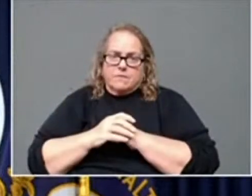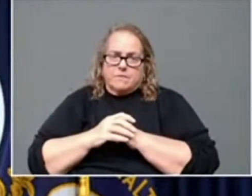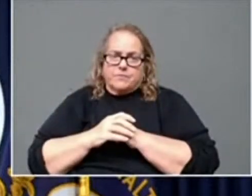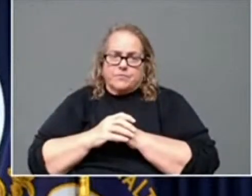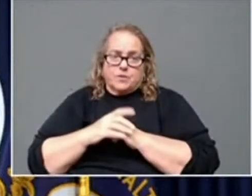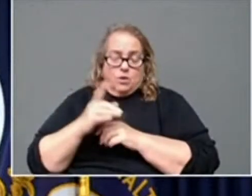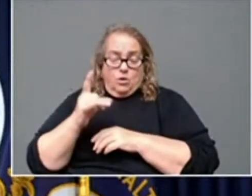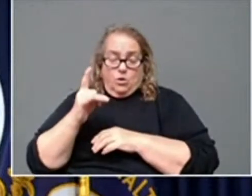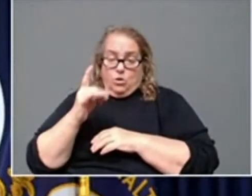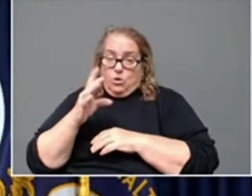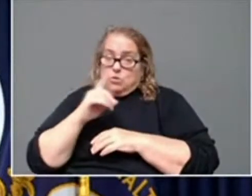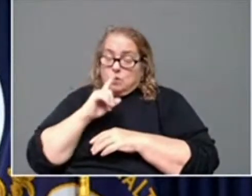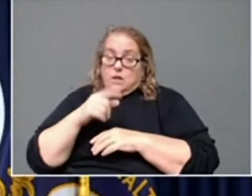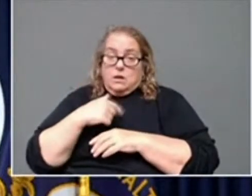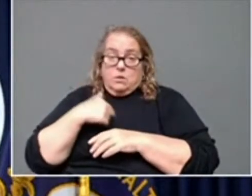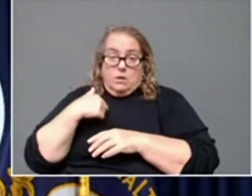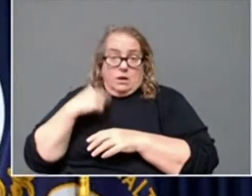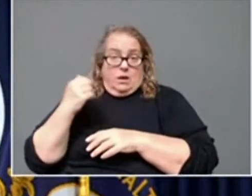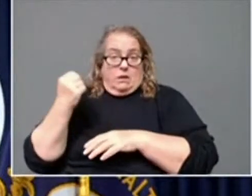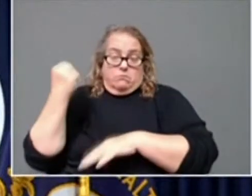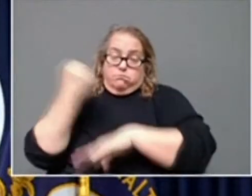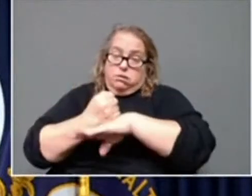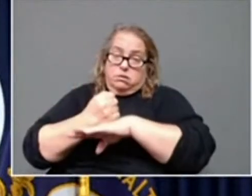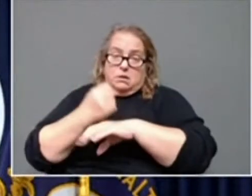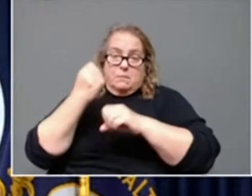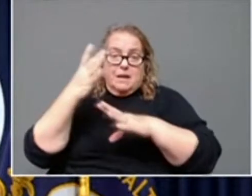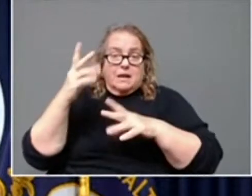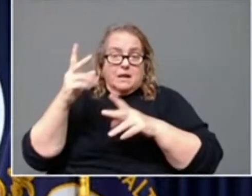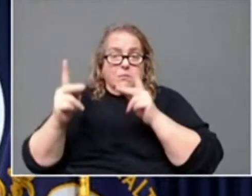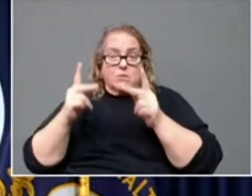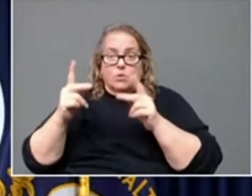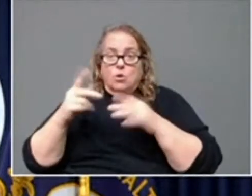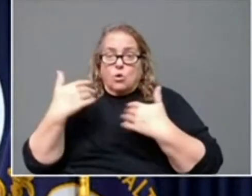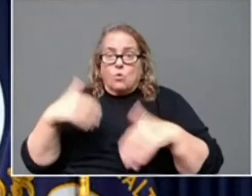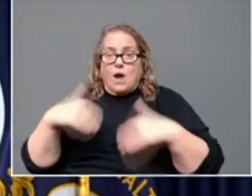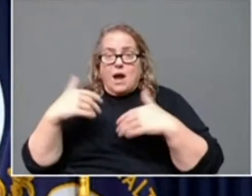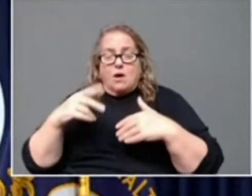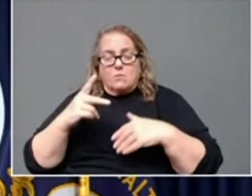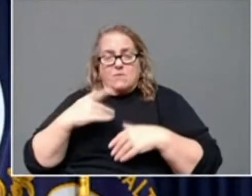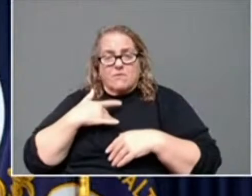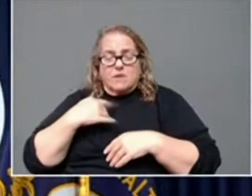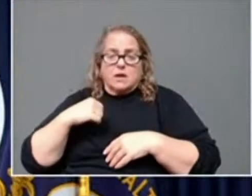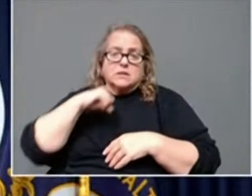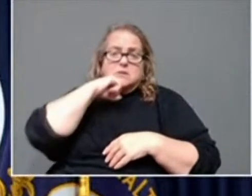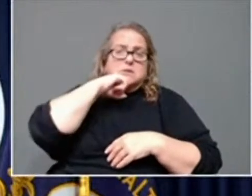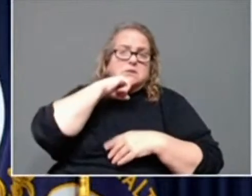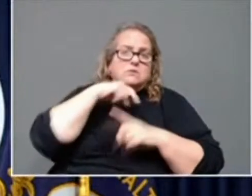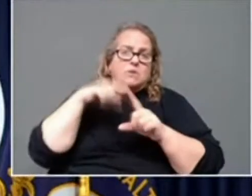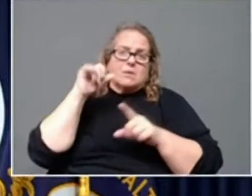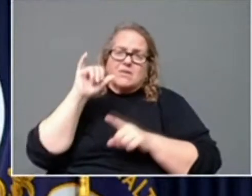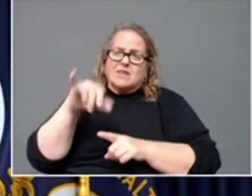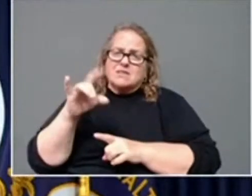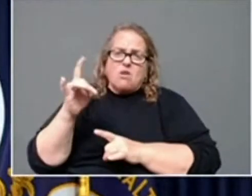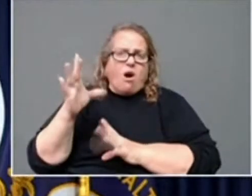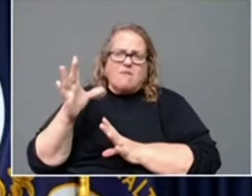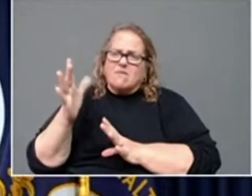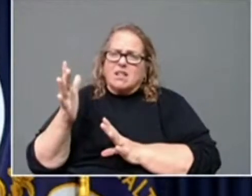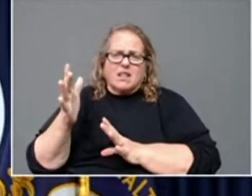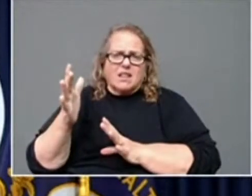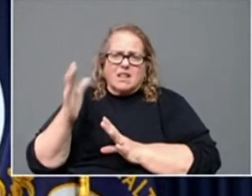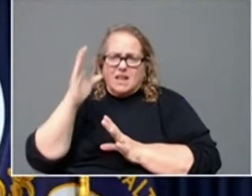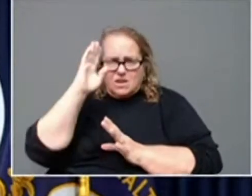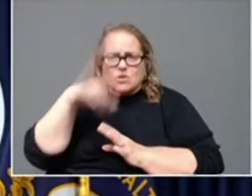is it's a lot harder than just getting knocked down, but we're committed. We're seeing just